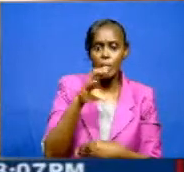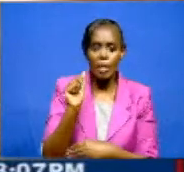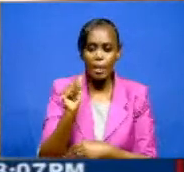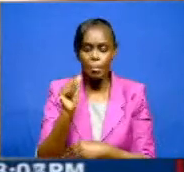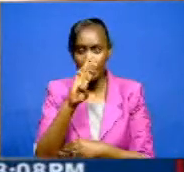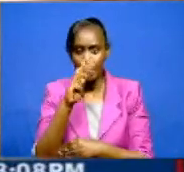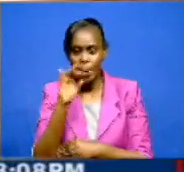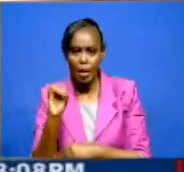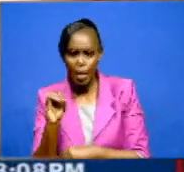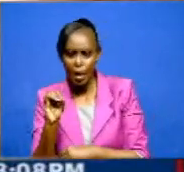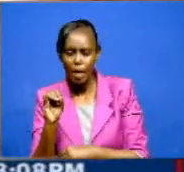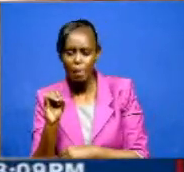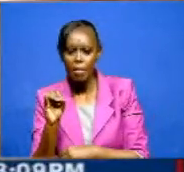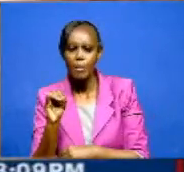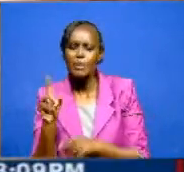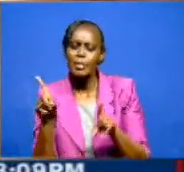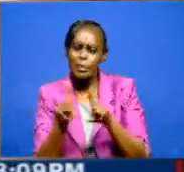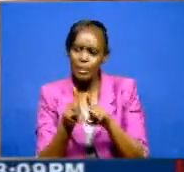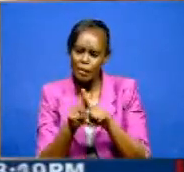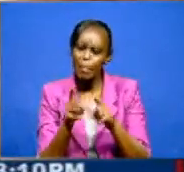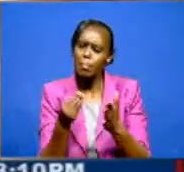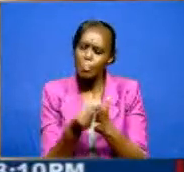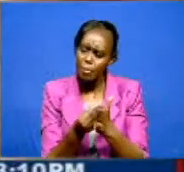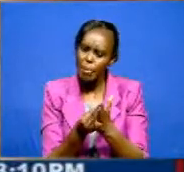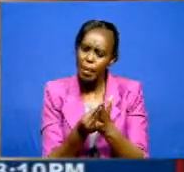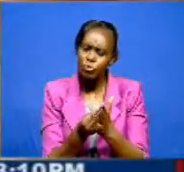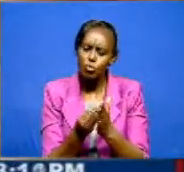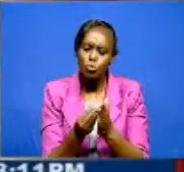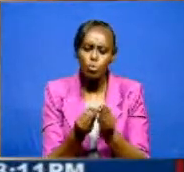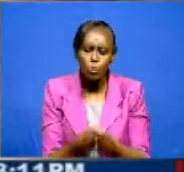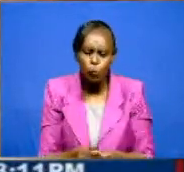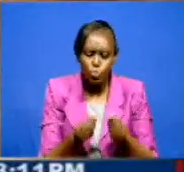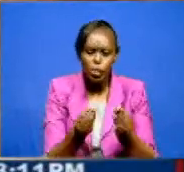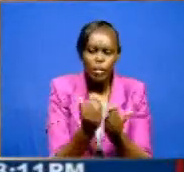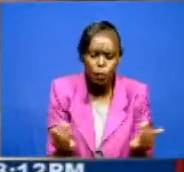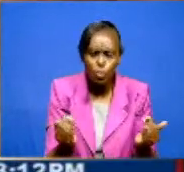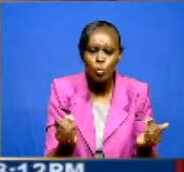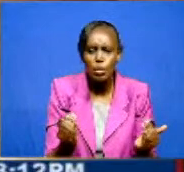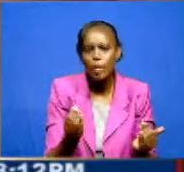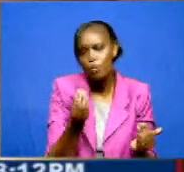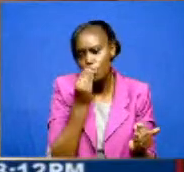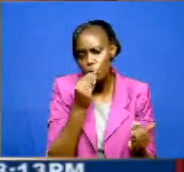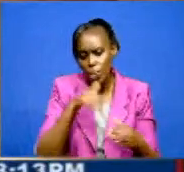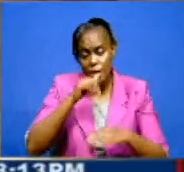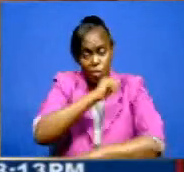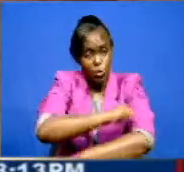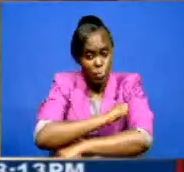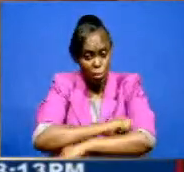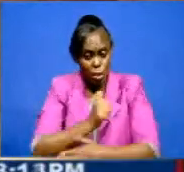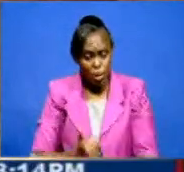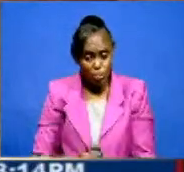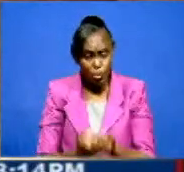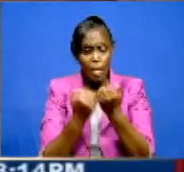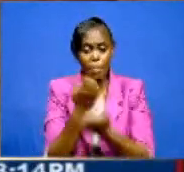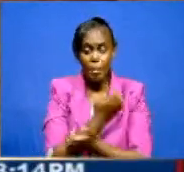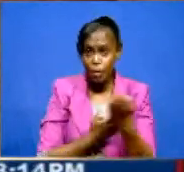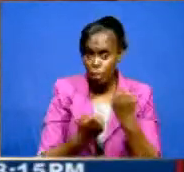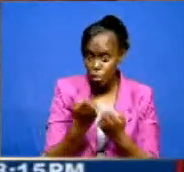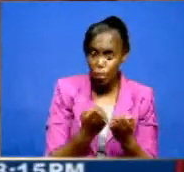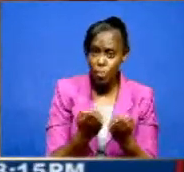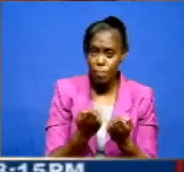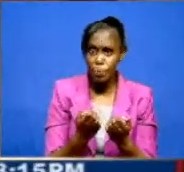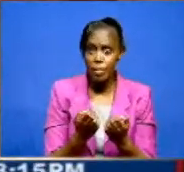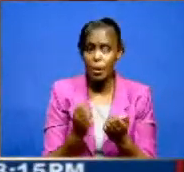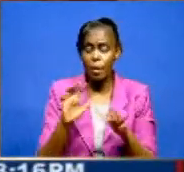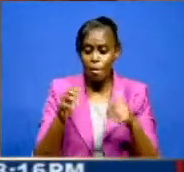BBI, yet with a similar amount, we can actually feed all our children in schools while helping the economy, Mr. Speaker, because